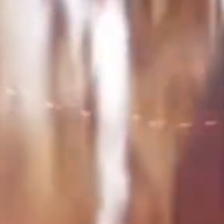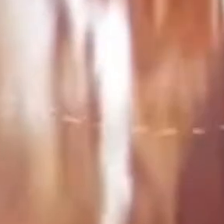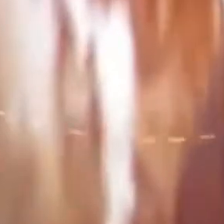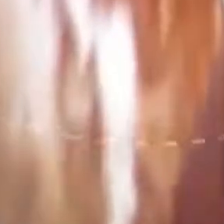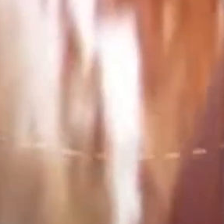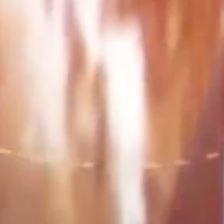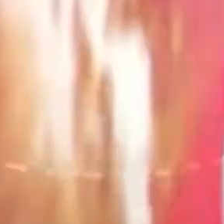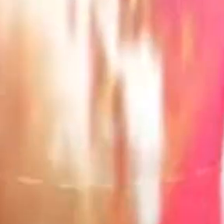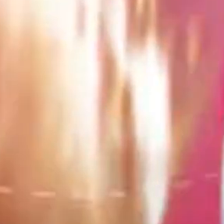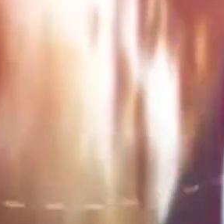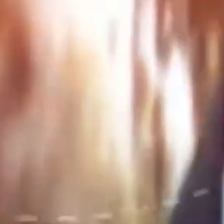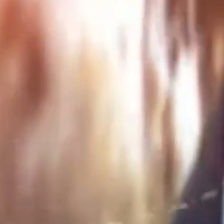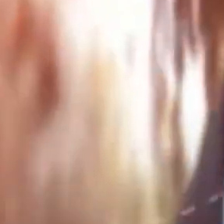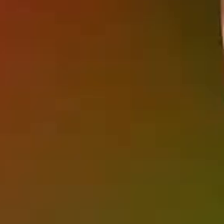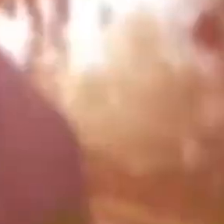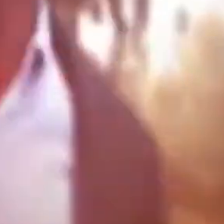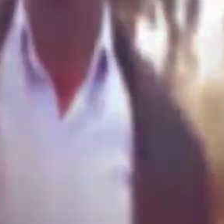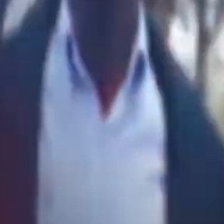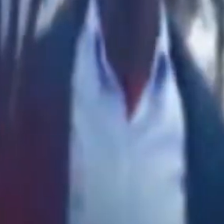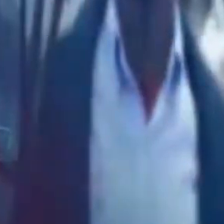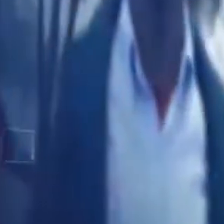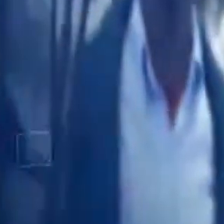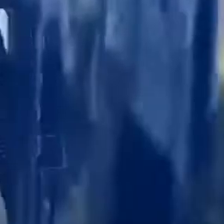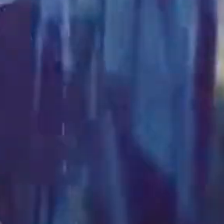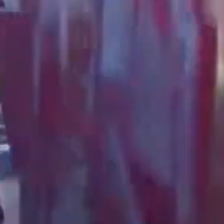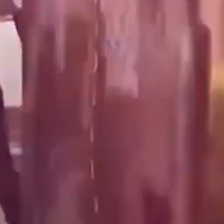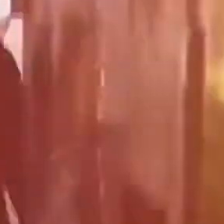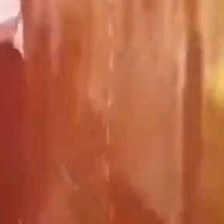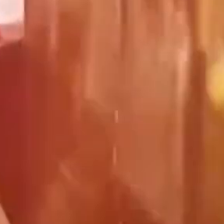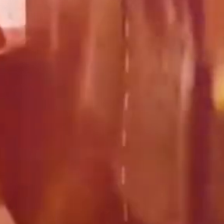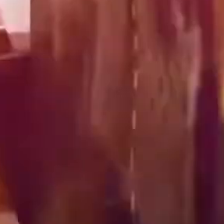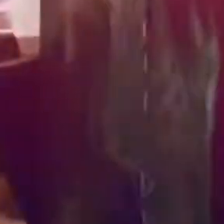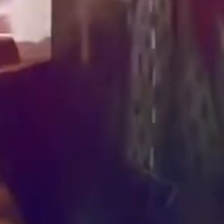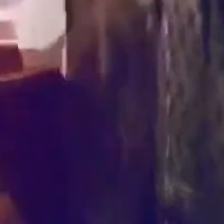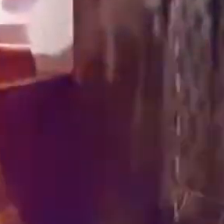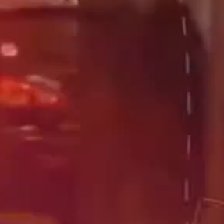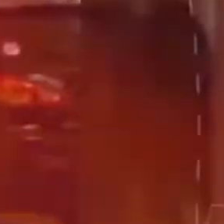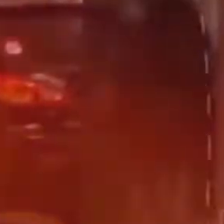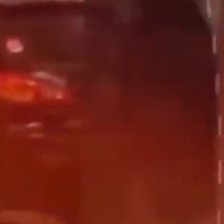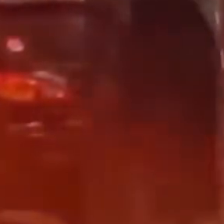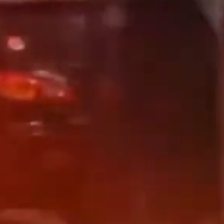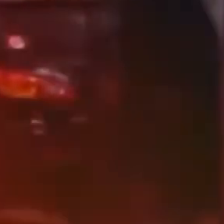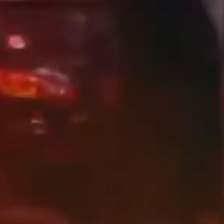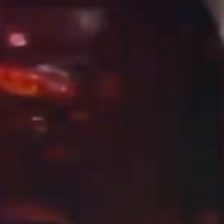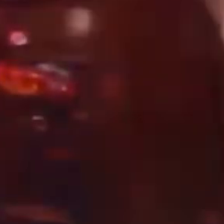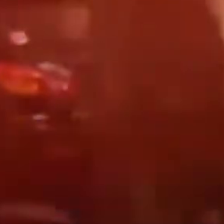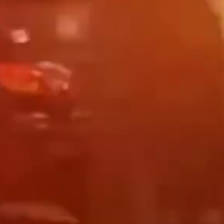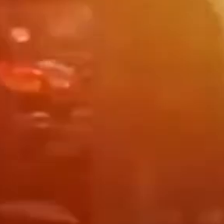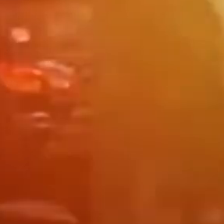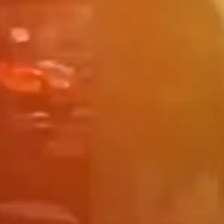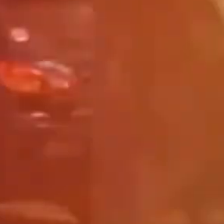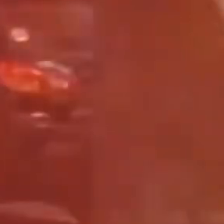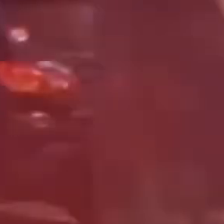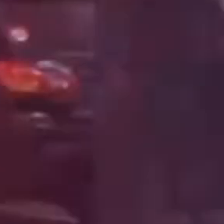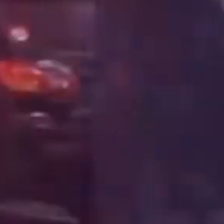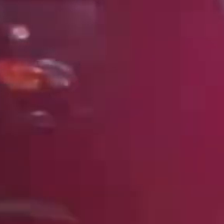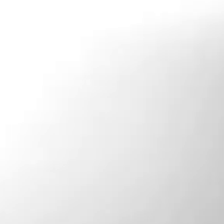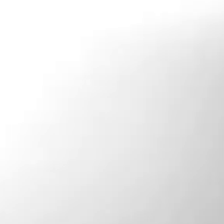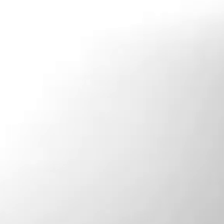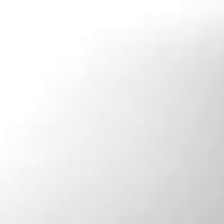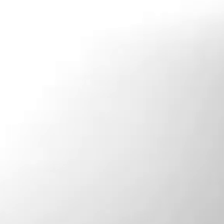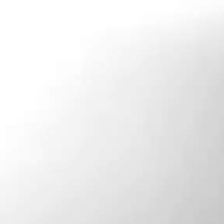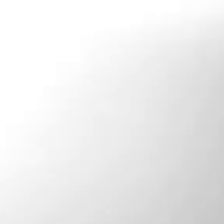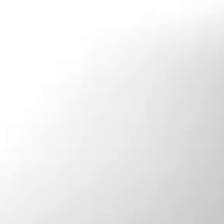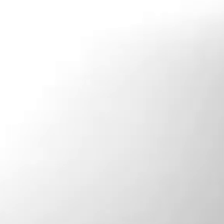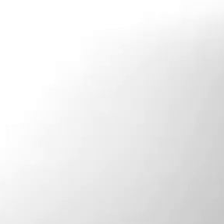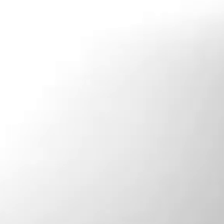not enough, we find some of us when tunaingia in betting. Kuna challenges mingi. Now we're here 4 years later, about to graduate. What